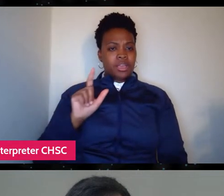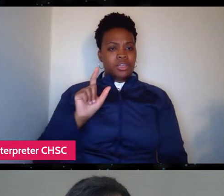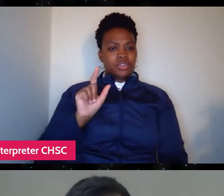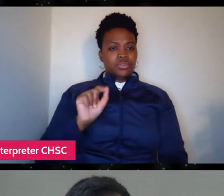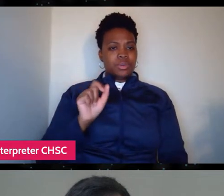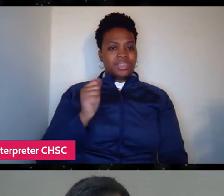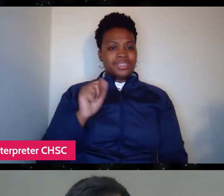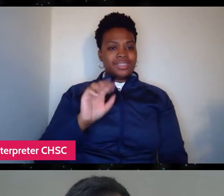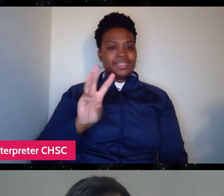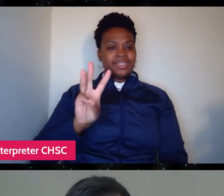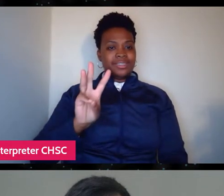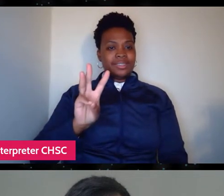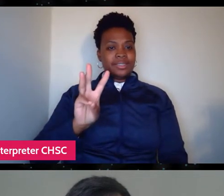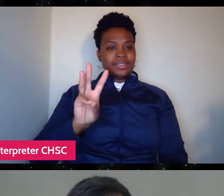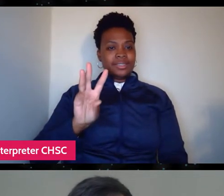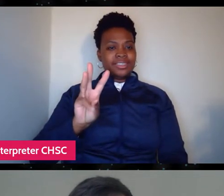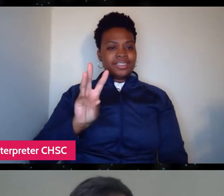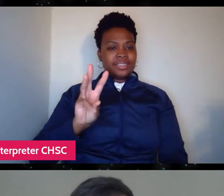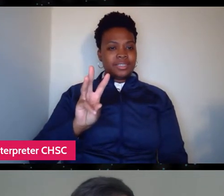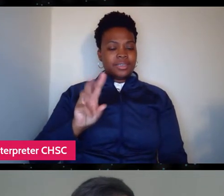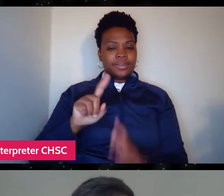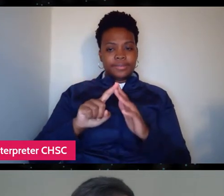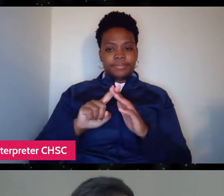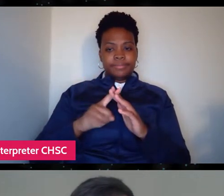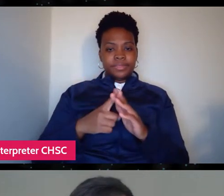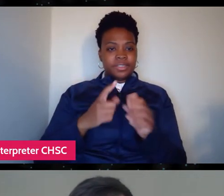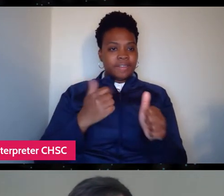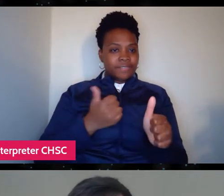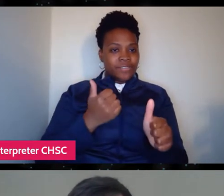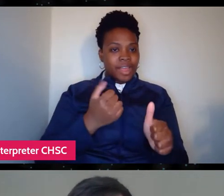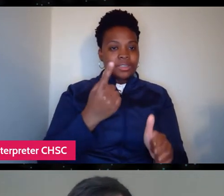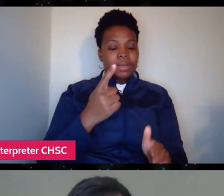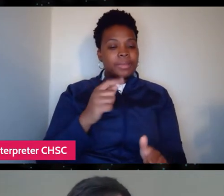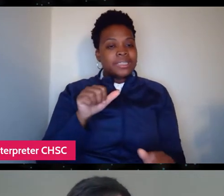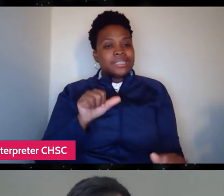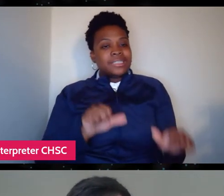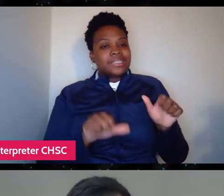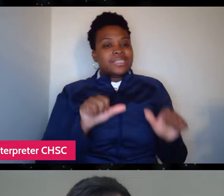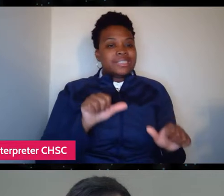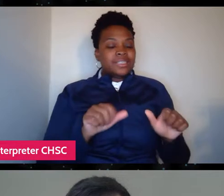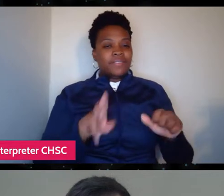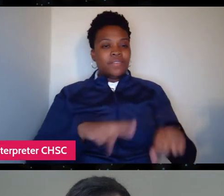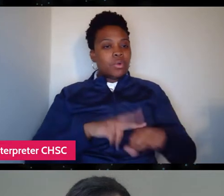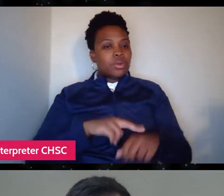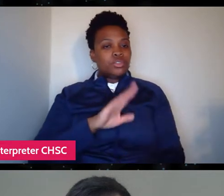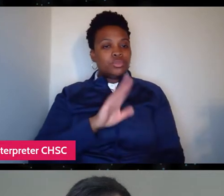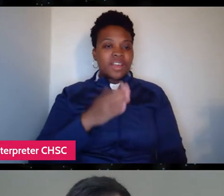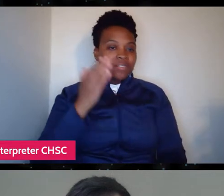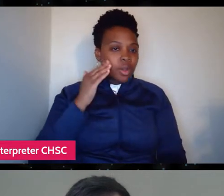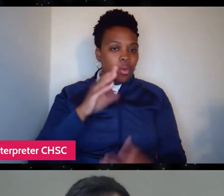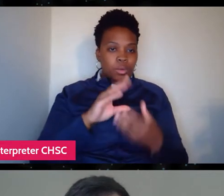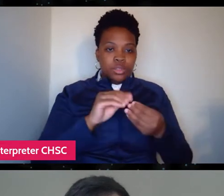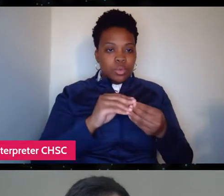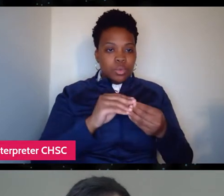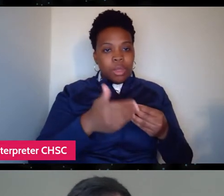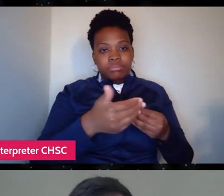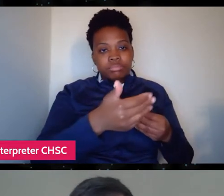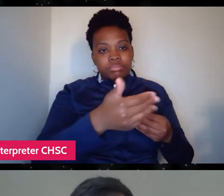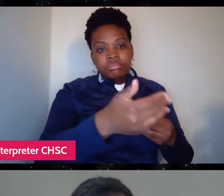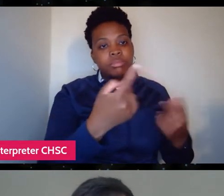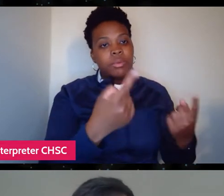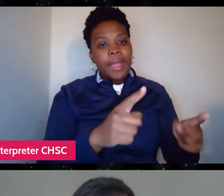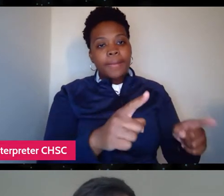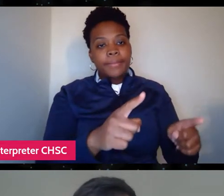2016, starting to follow something that was so uncertain, and of course, you never know where a story will go. You know,